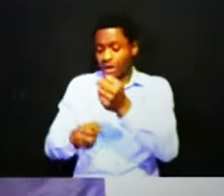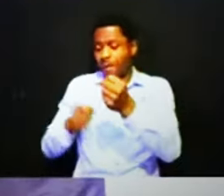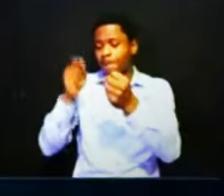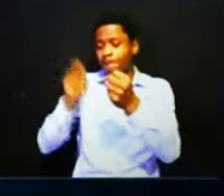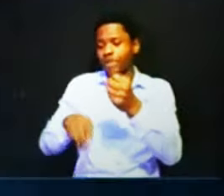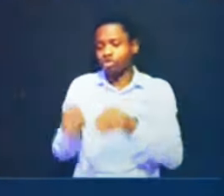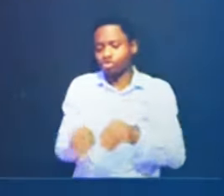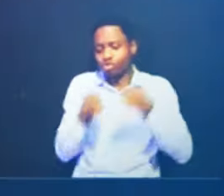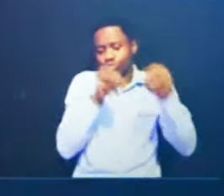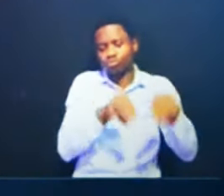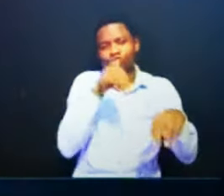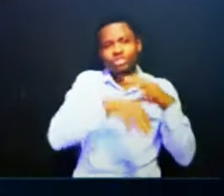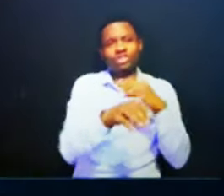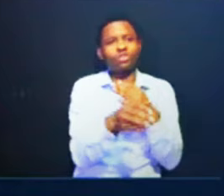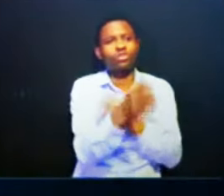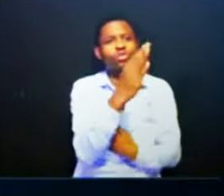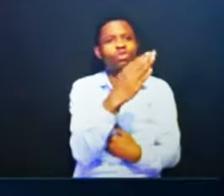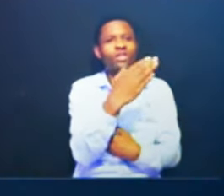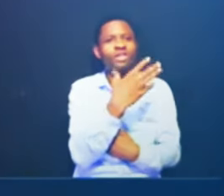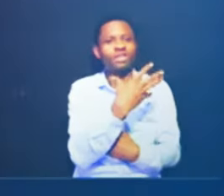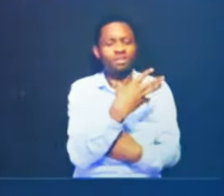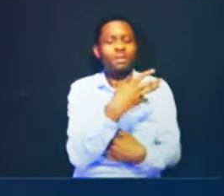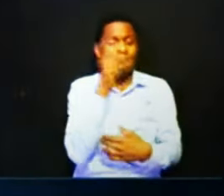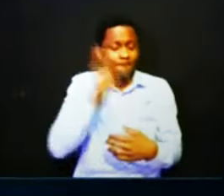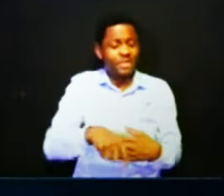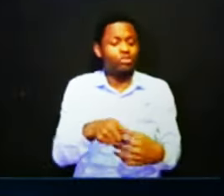what his grace can do for the human